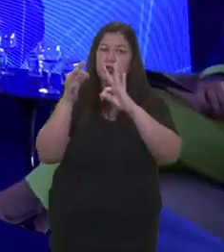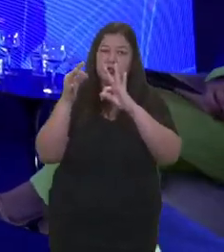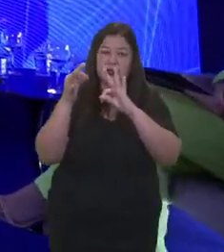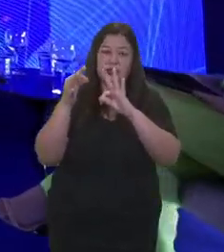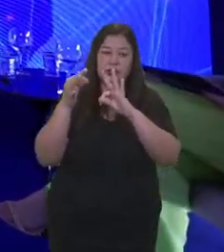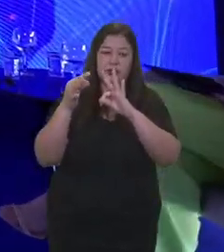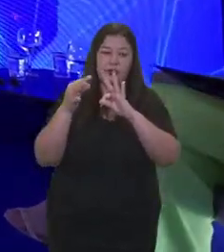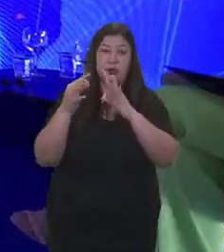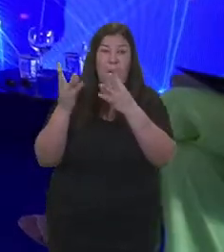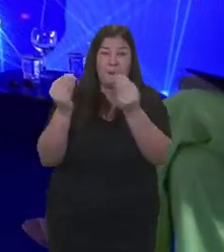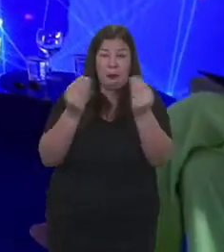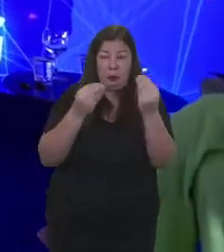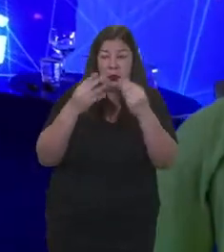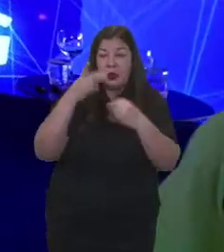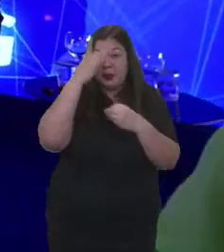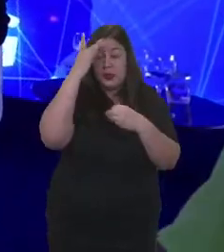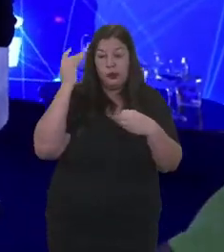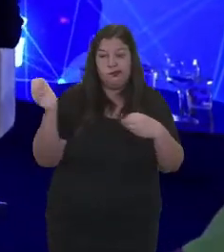education